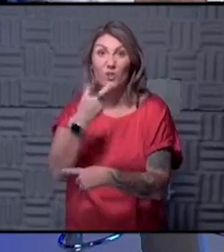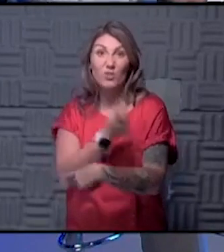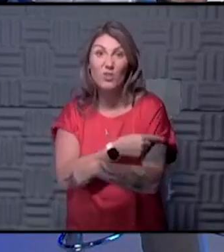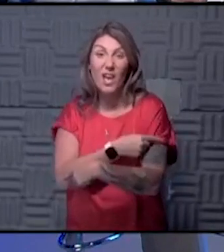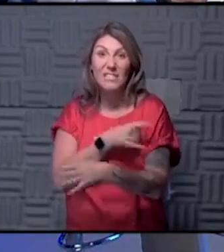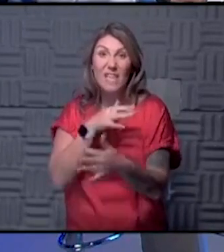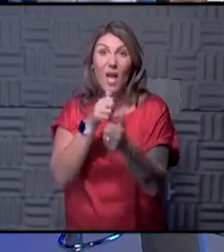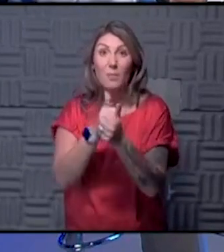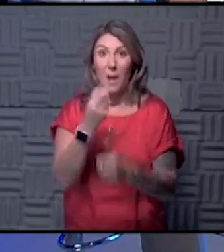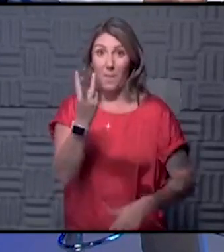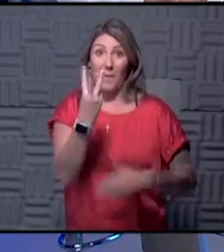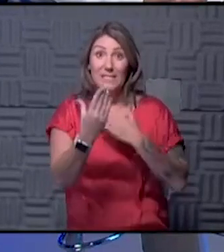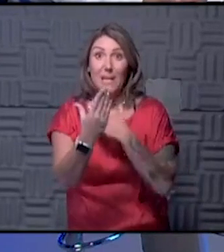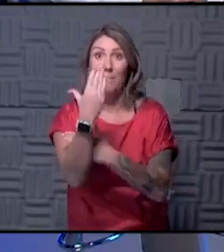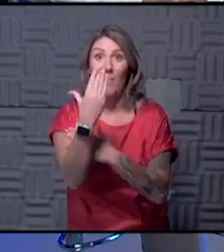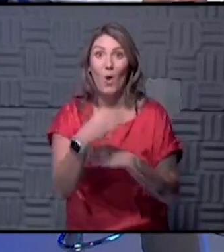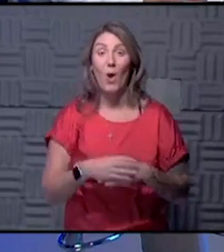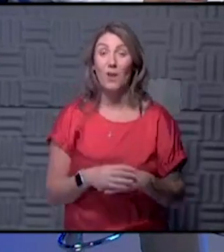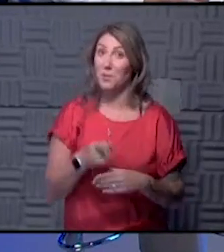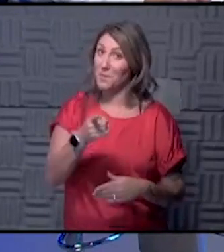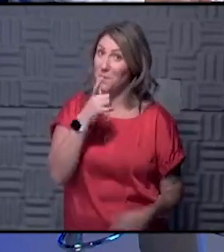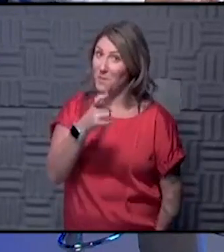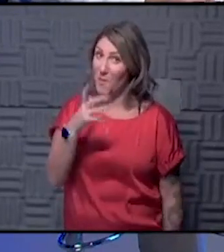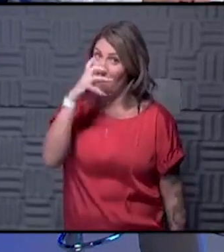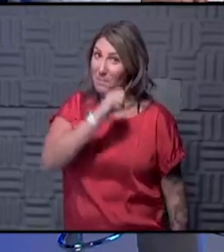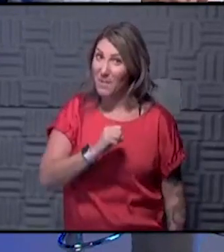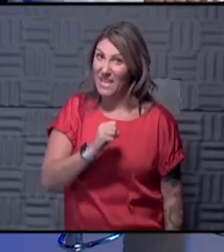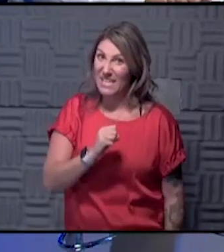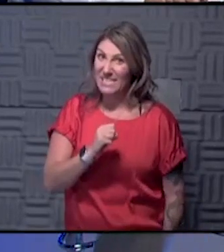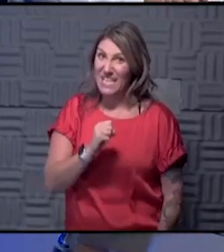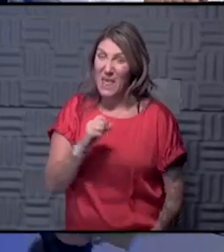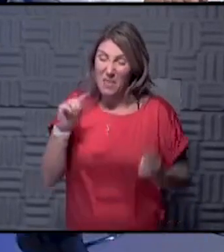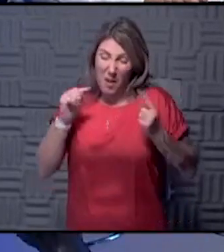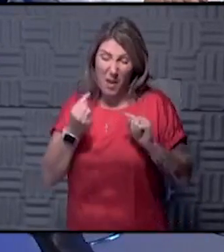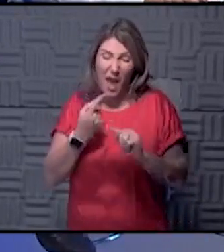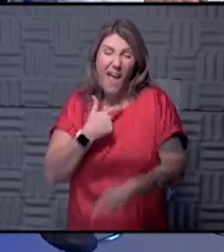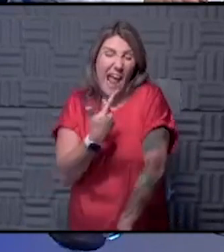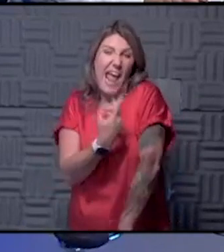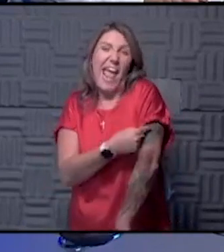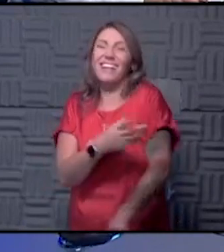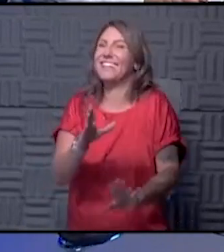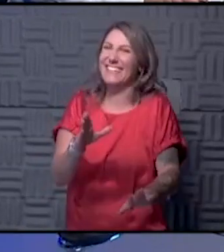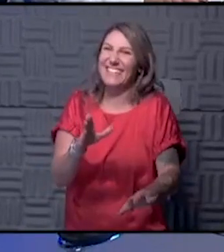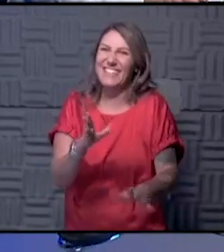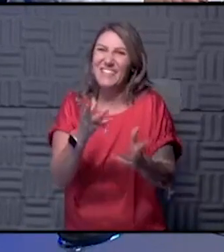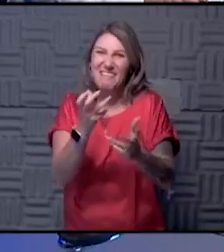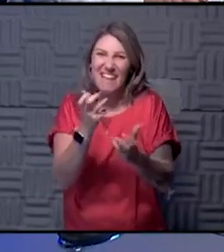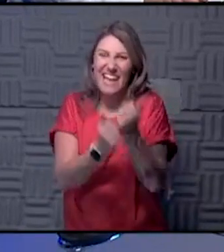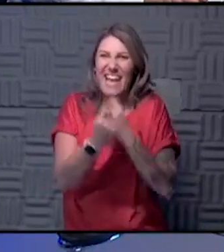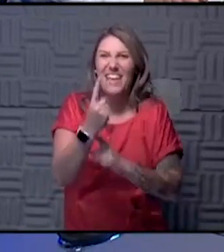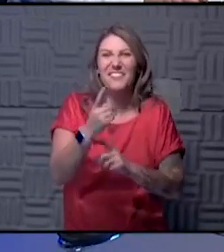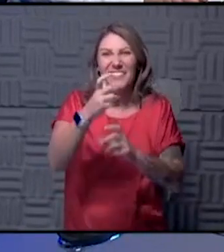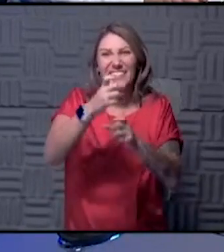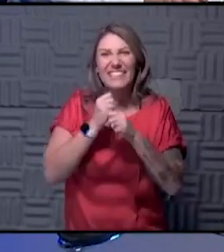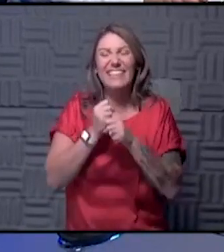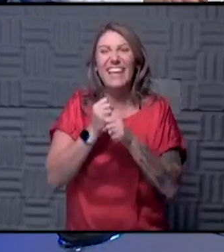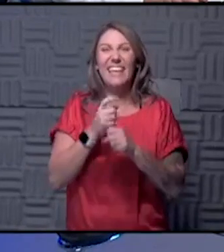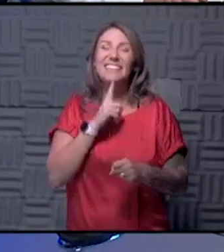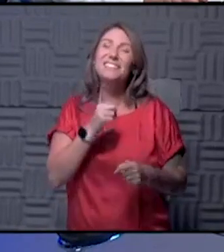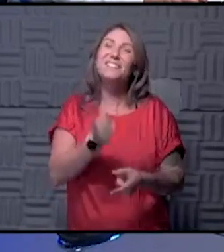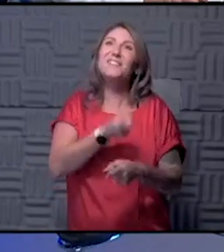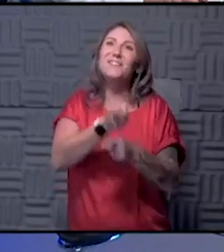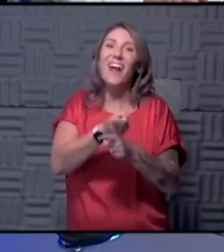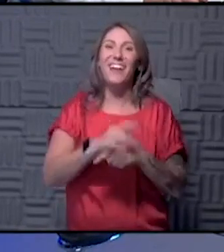update on Wednesday morning. You don't want to miss the pain that we get to receive because we want everybody to receive it. It's just